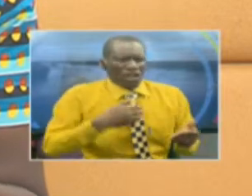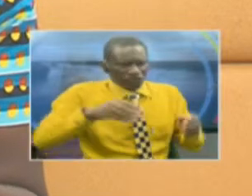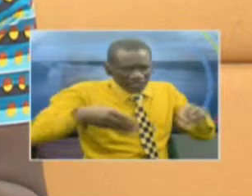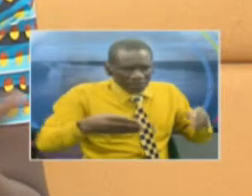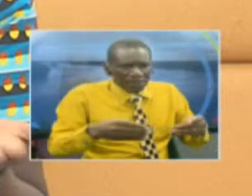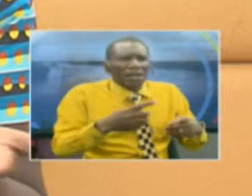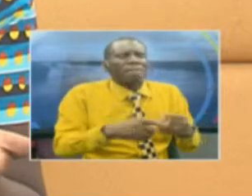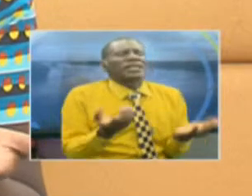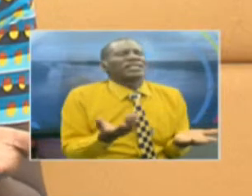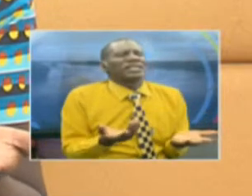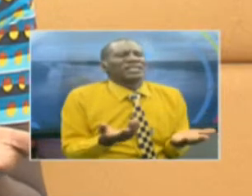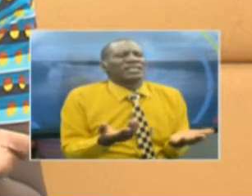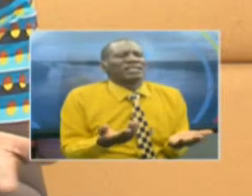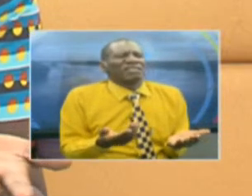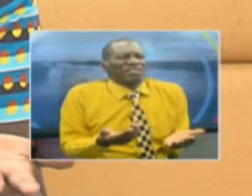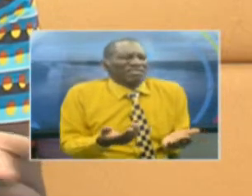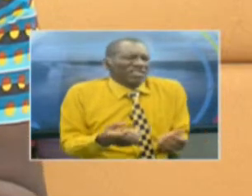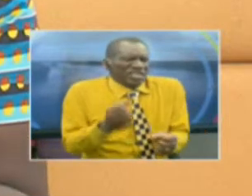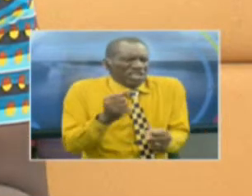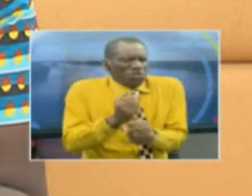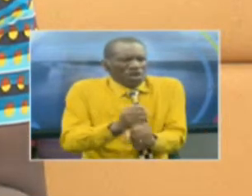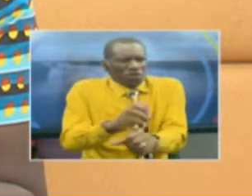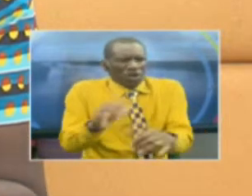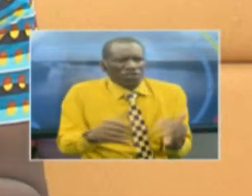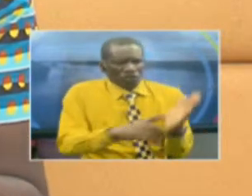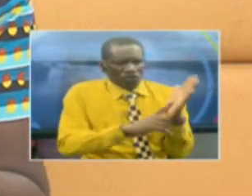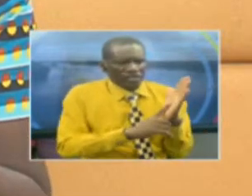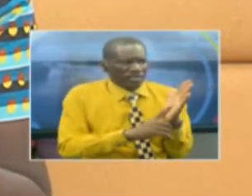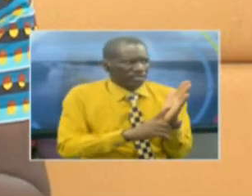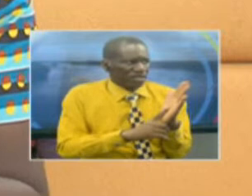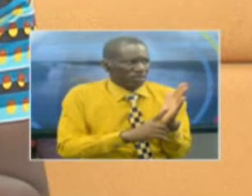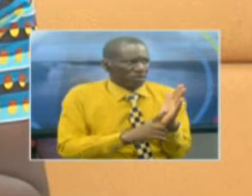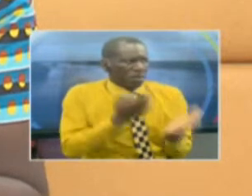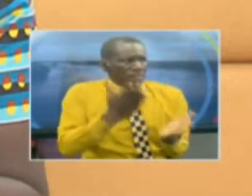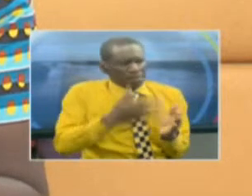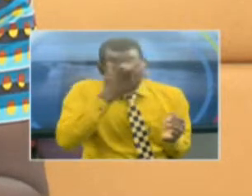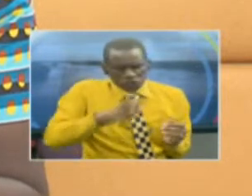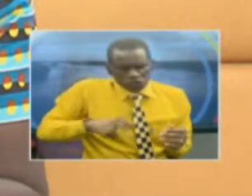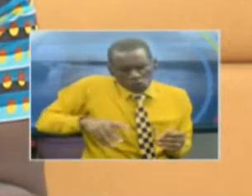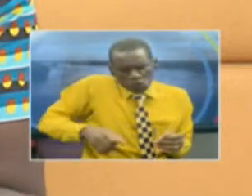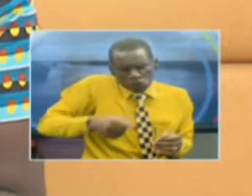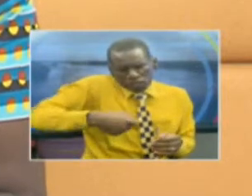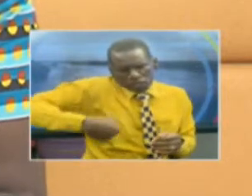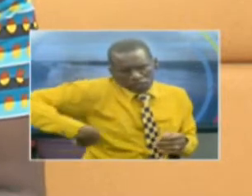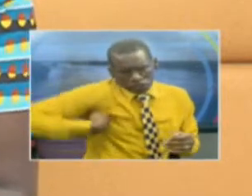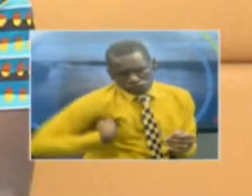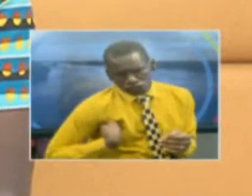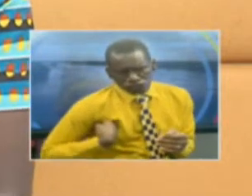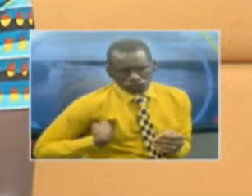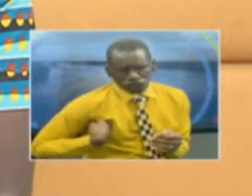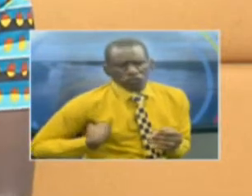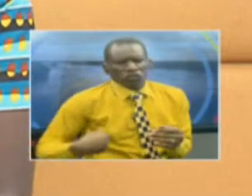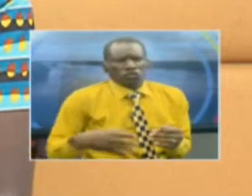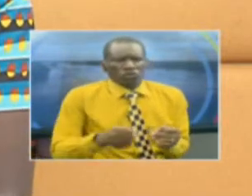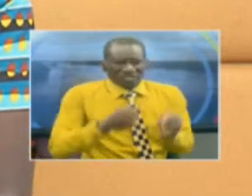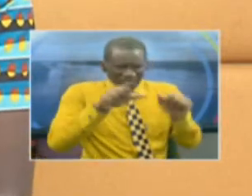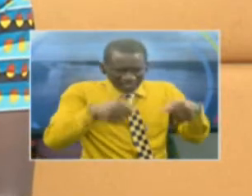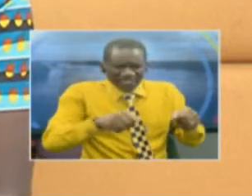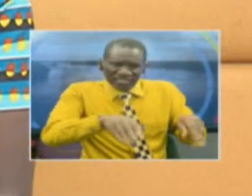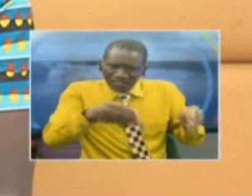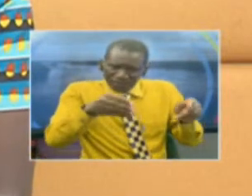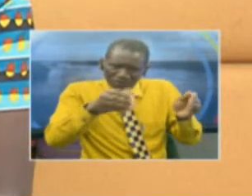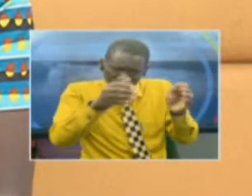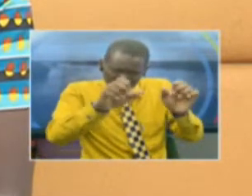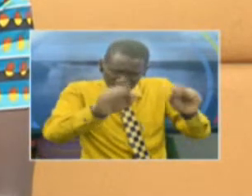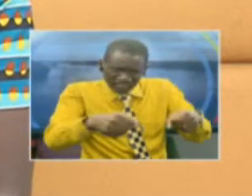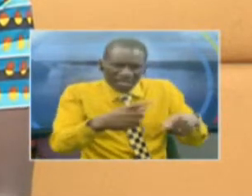they are more or less functional. Say, for example, just probably because they walk with a stick, still a disability, but a lot